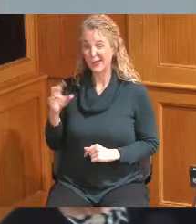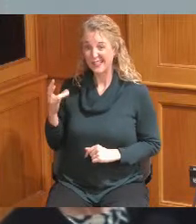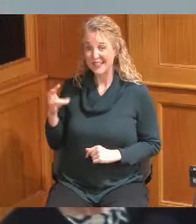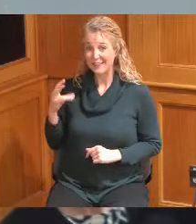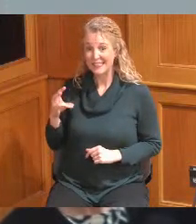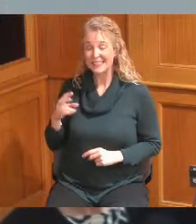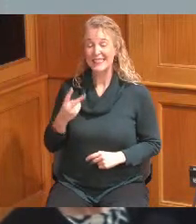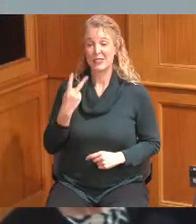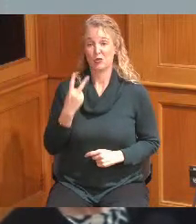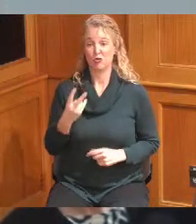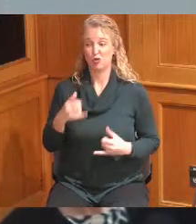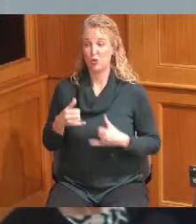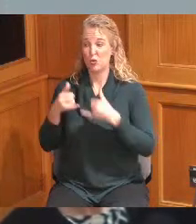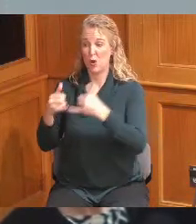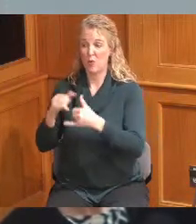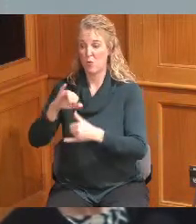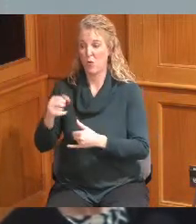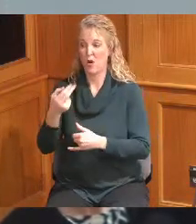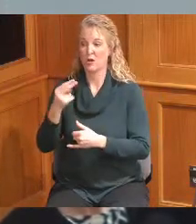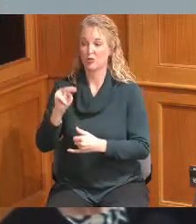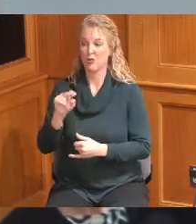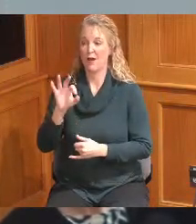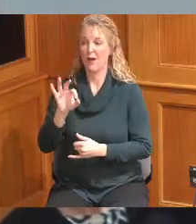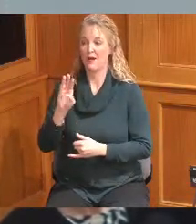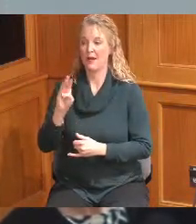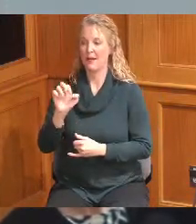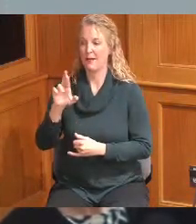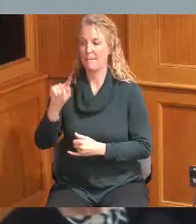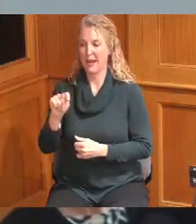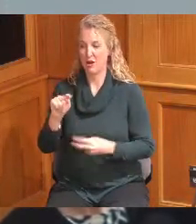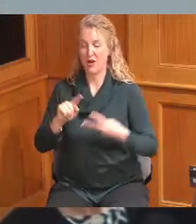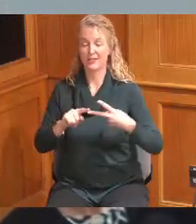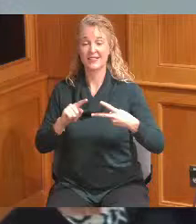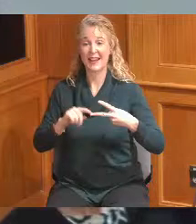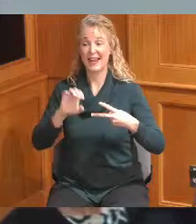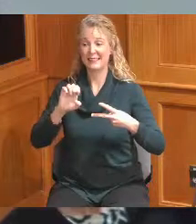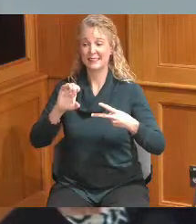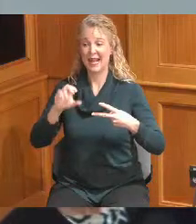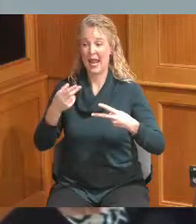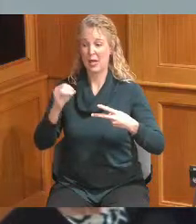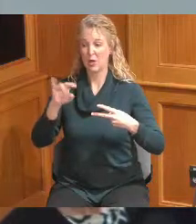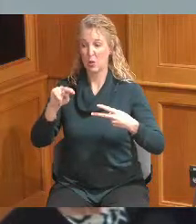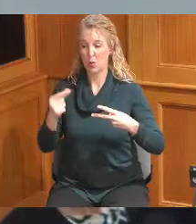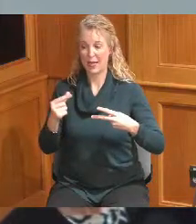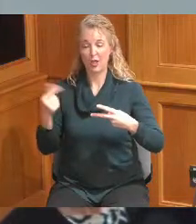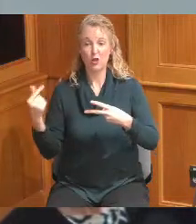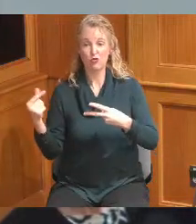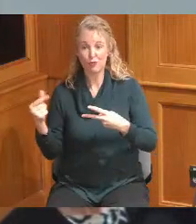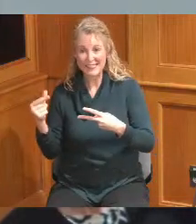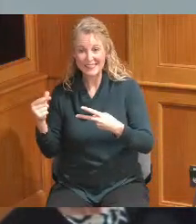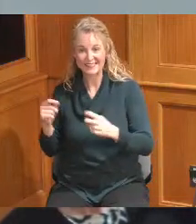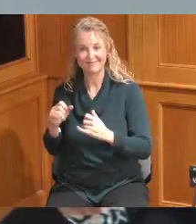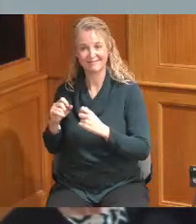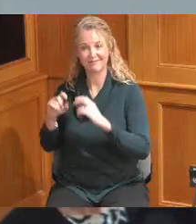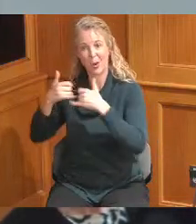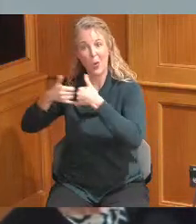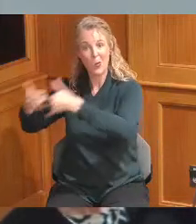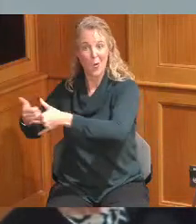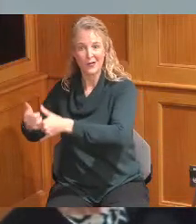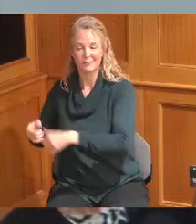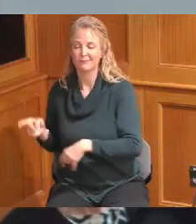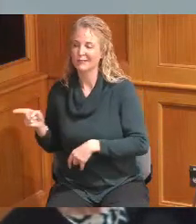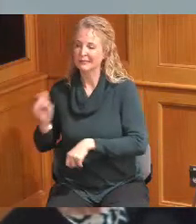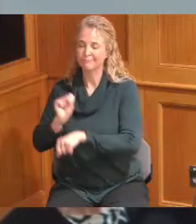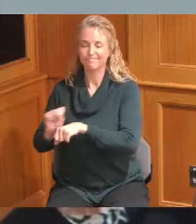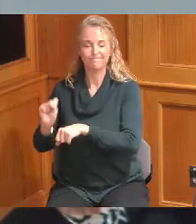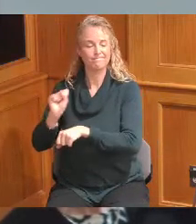the John F. Barrett Entrepreneur Vision Award and the Echoing Green BMA Fellowship. And whereas Mr. Woods'